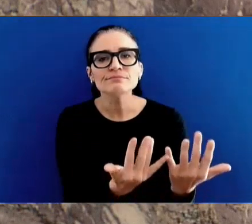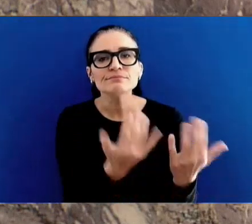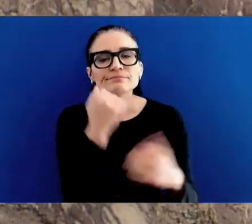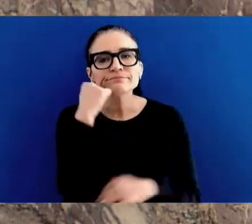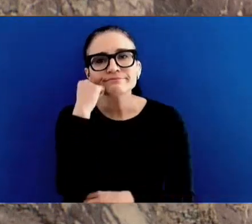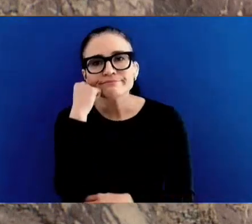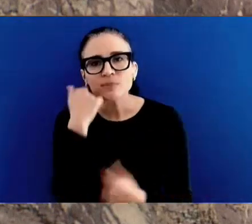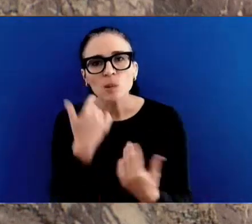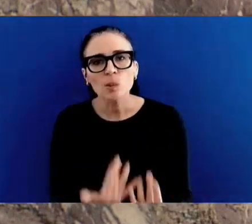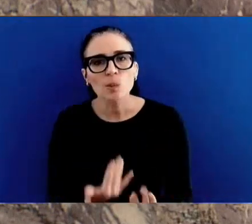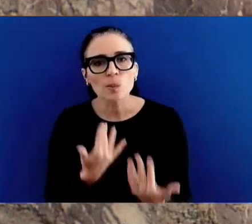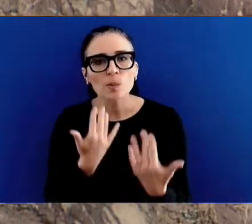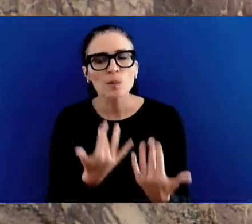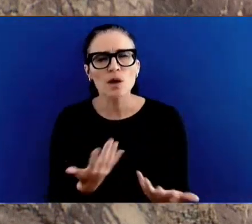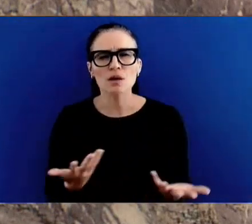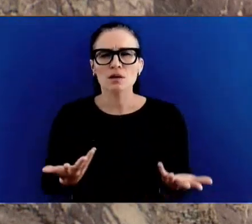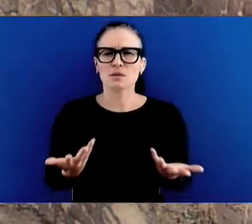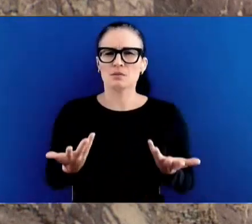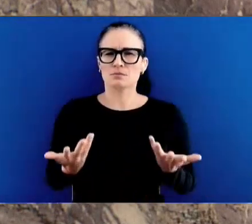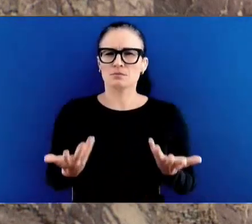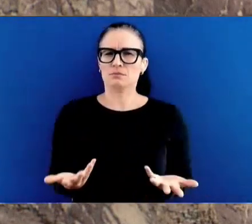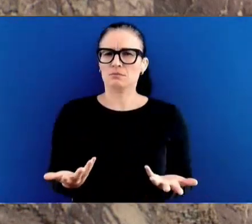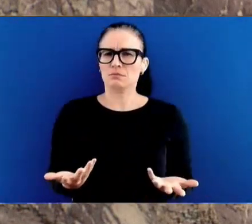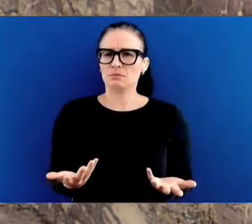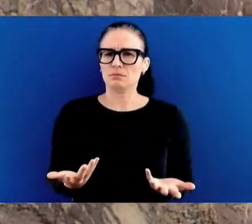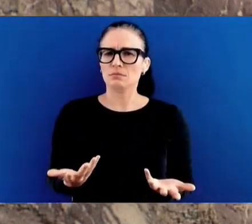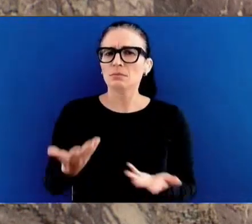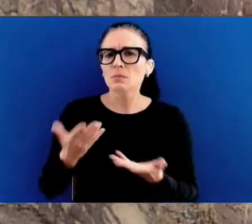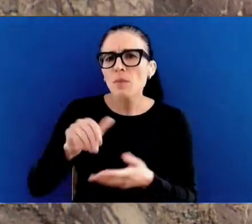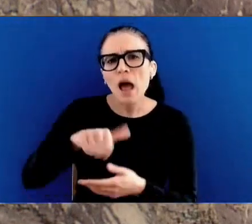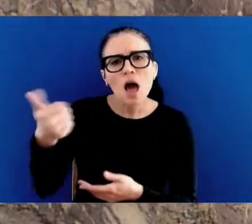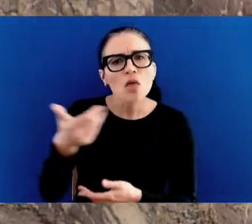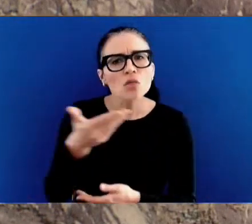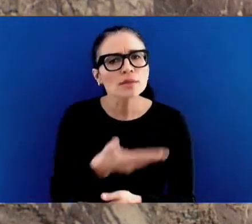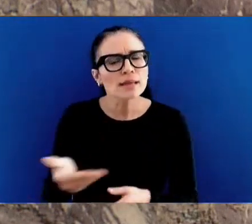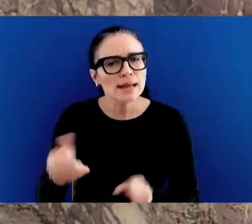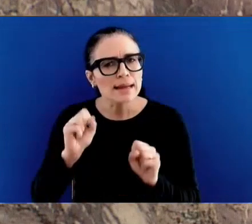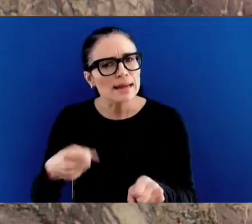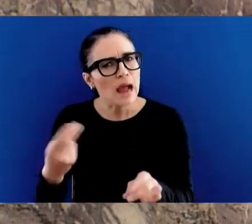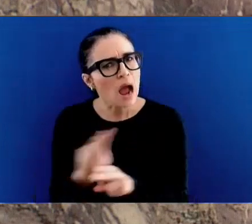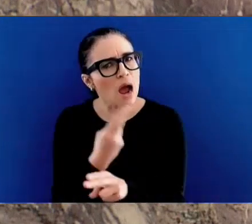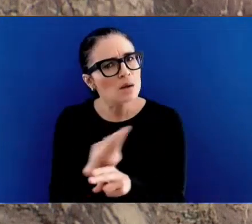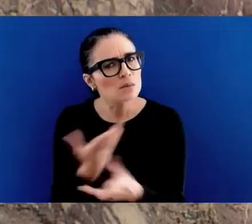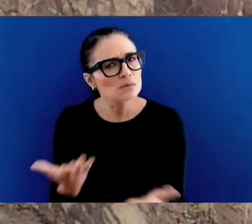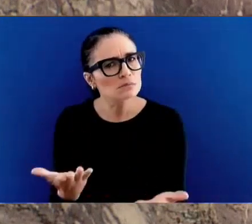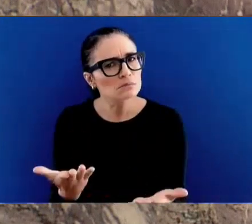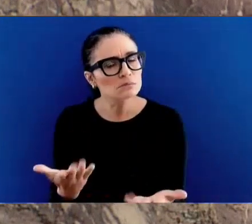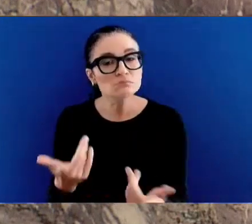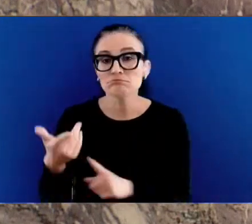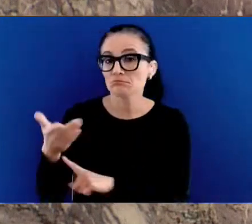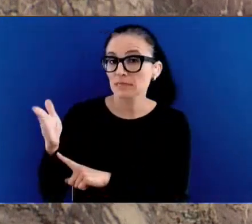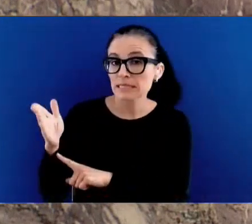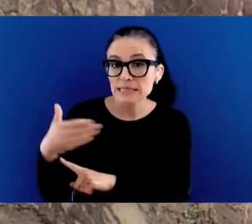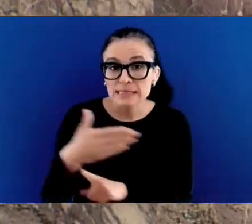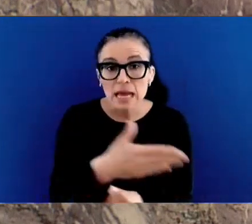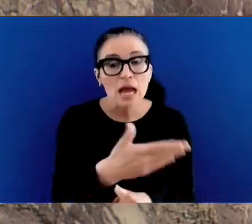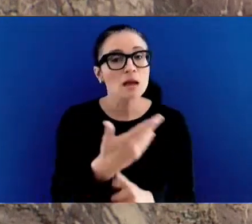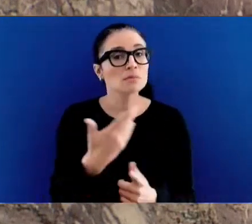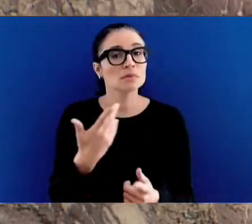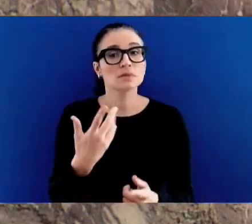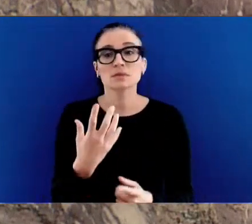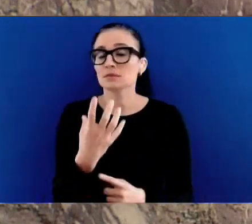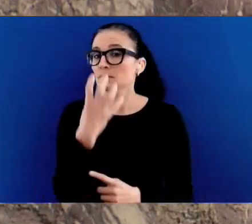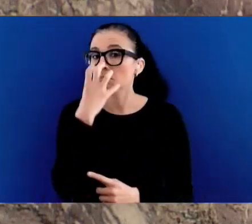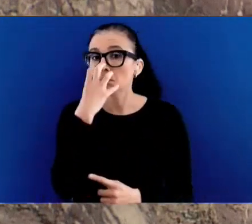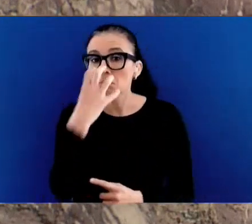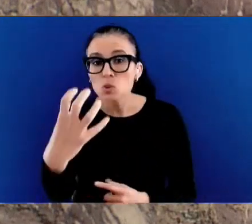each year? Based on domestic cattle prices, our ungulate herds of moose, elk, and deer are worth billions. The